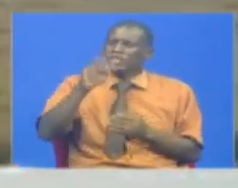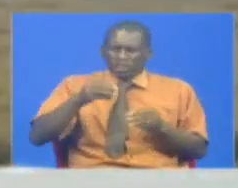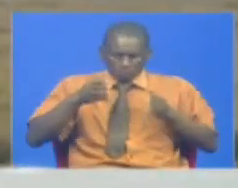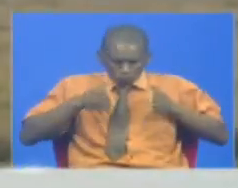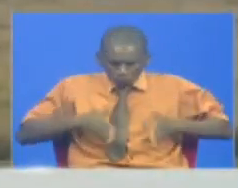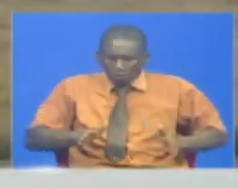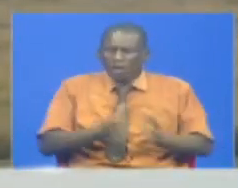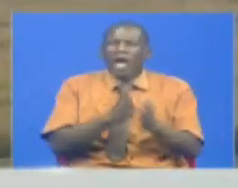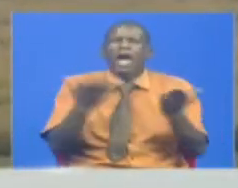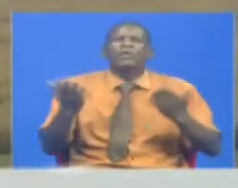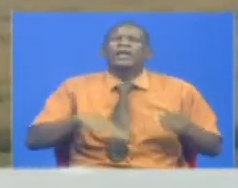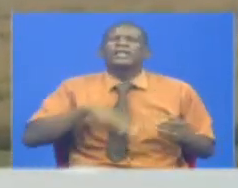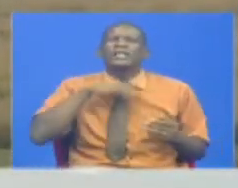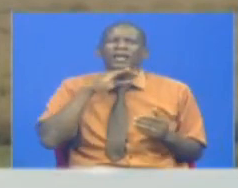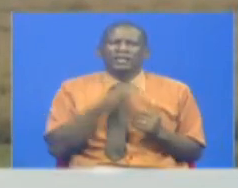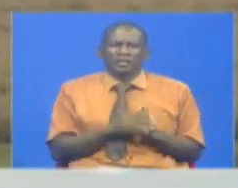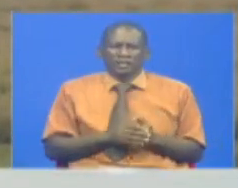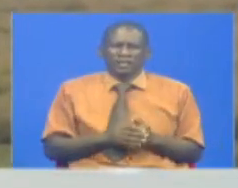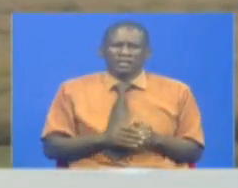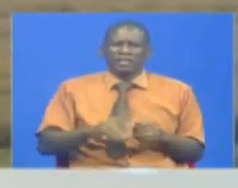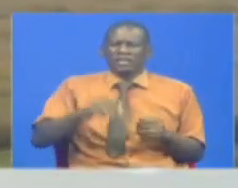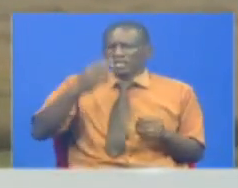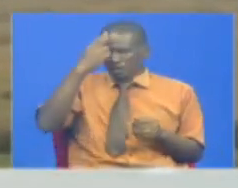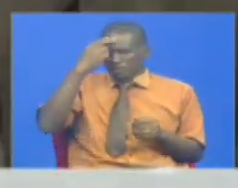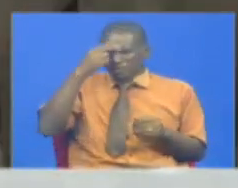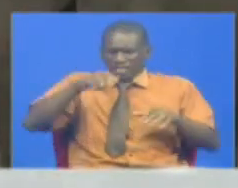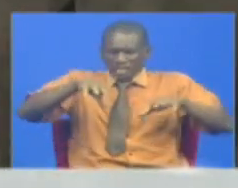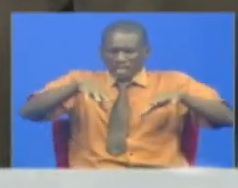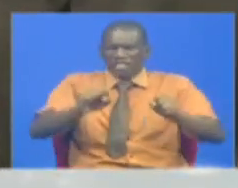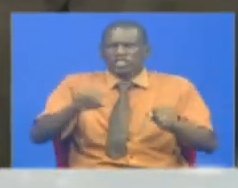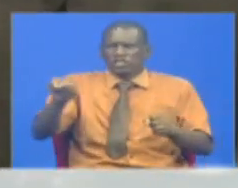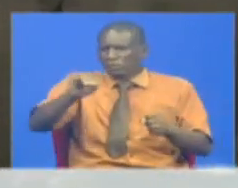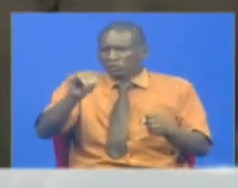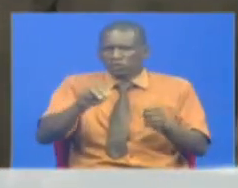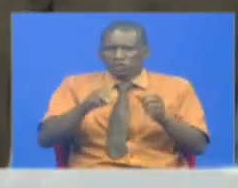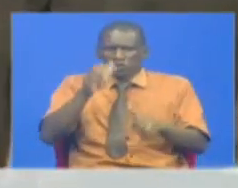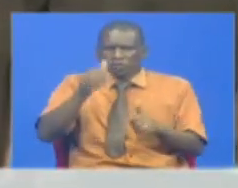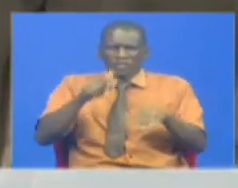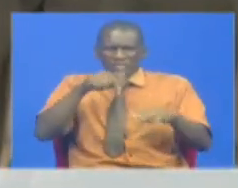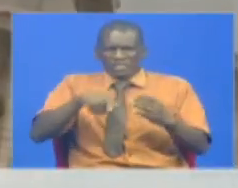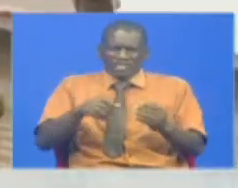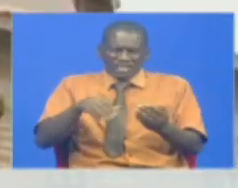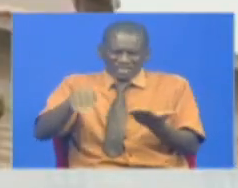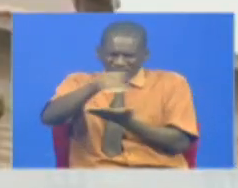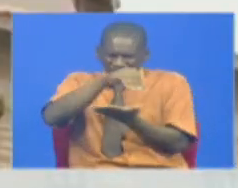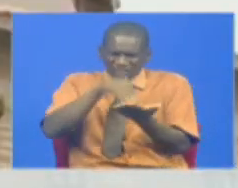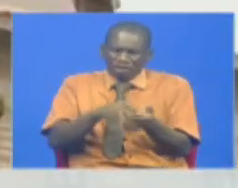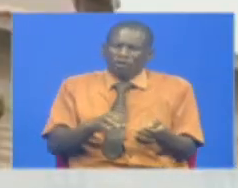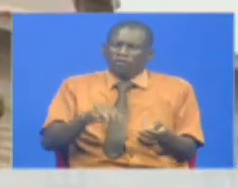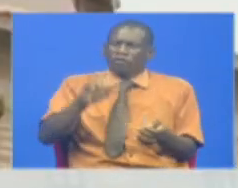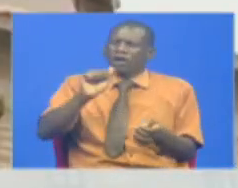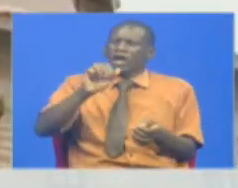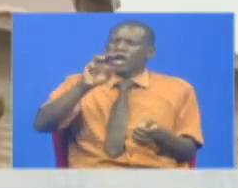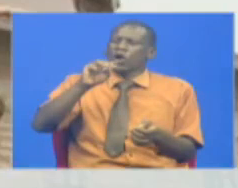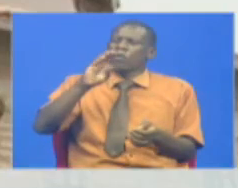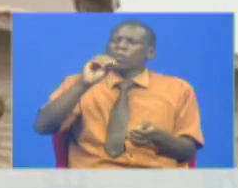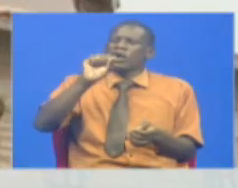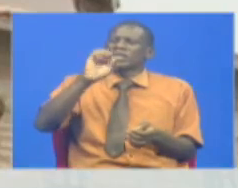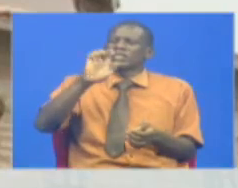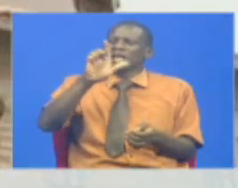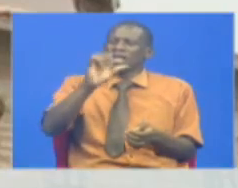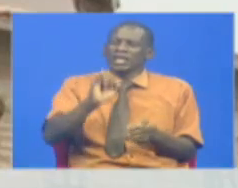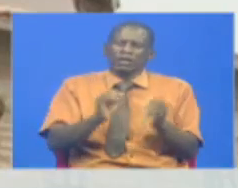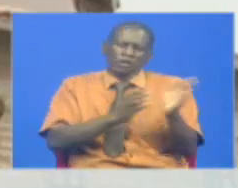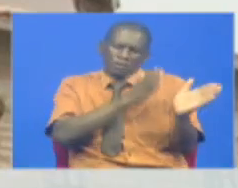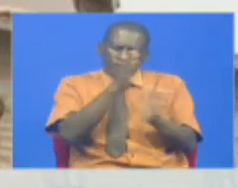amekufa. At the Maasai Heritage Museum, which stands at the heart of the Amboseli, preparations are underway to receive